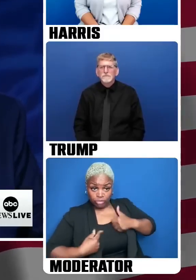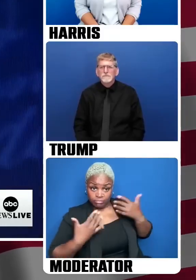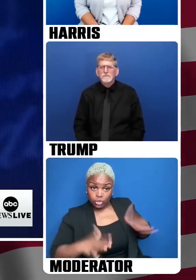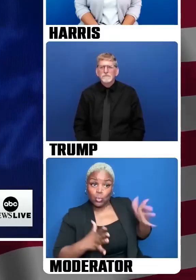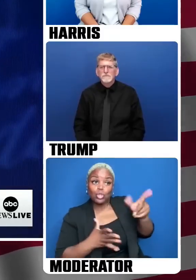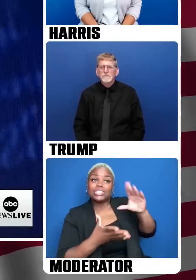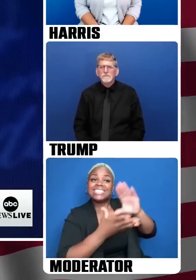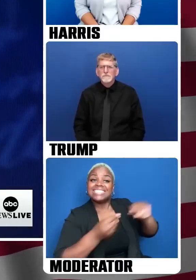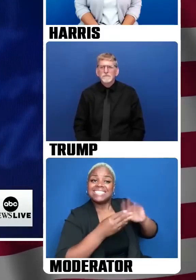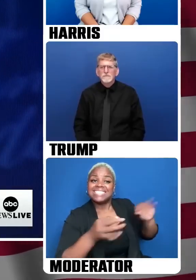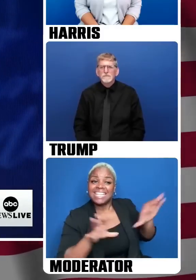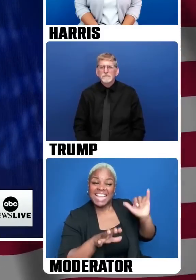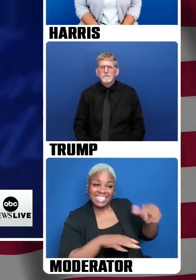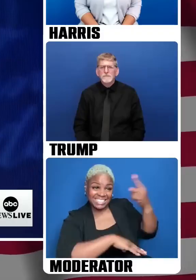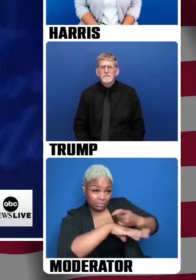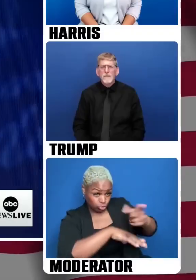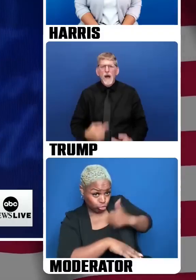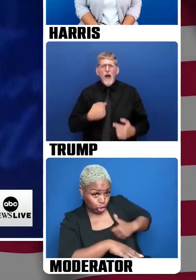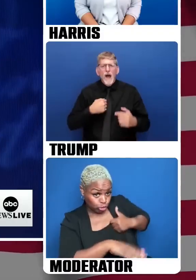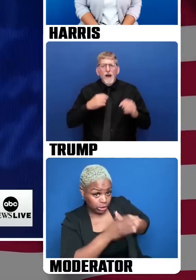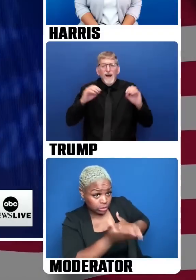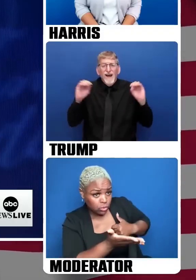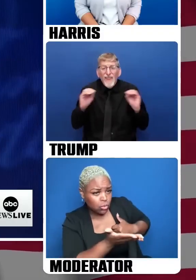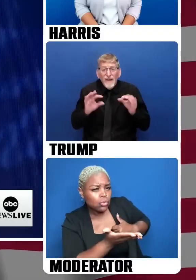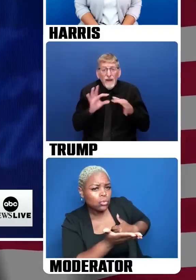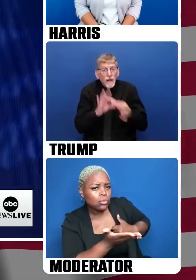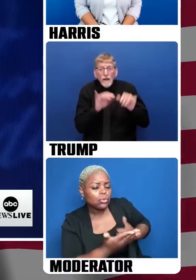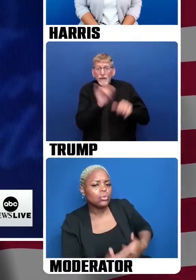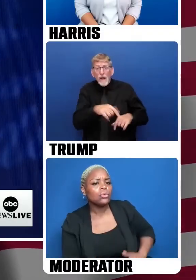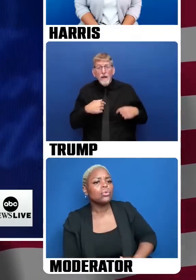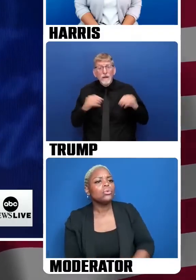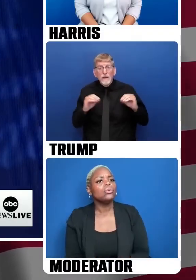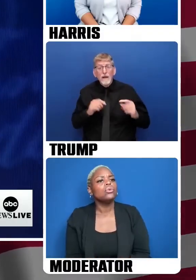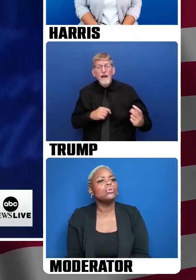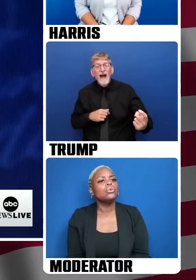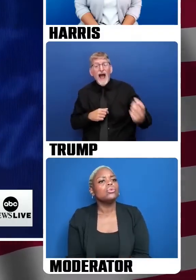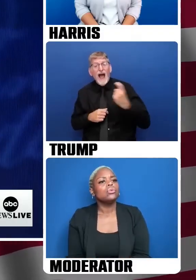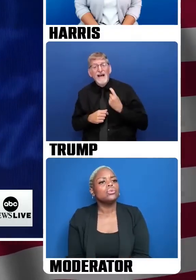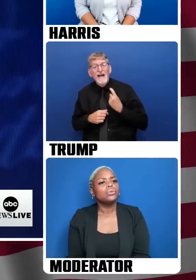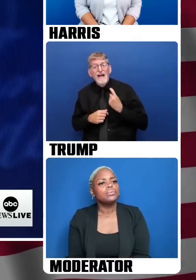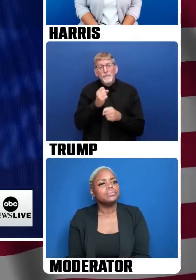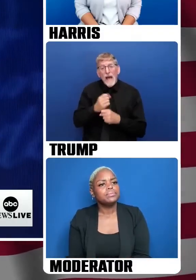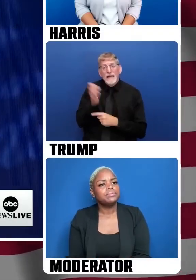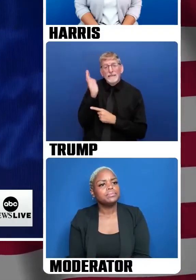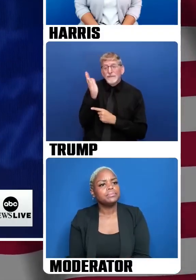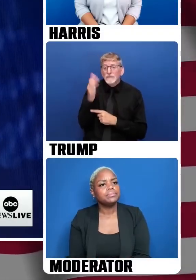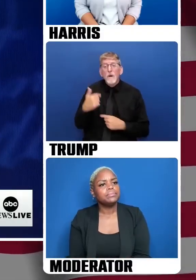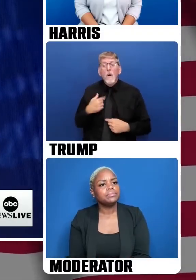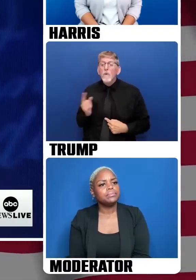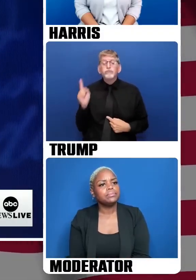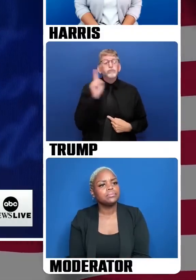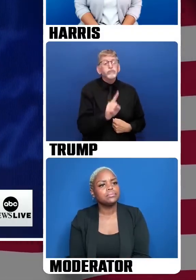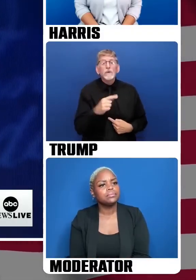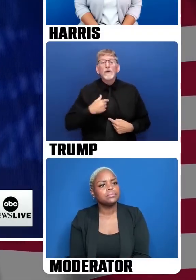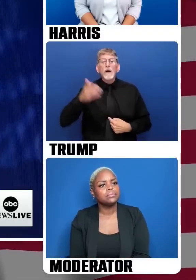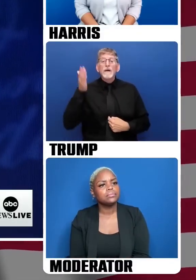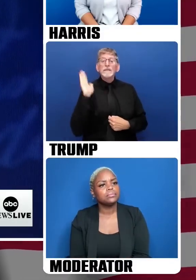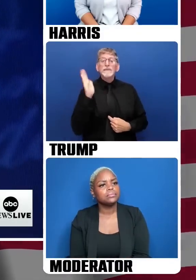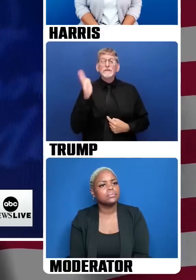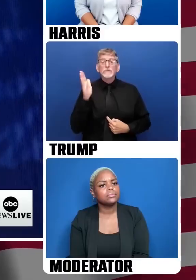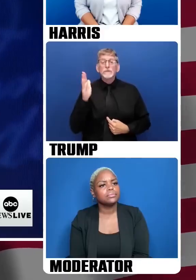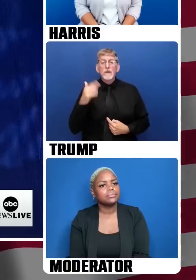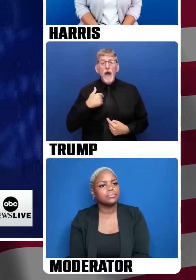Yes or no? I had nothing to do with that other than they asked me to make a speech. I showed up for a speech. I said, I think it's going to be big. I went to